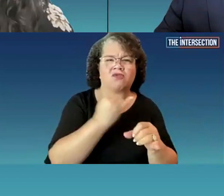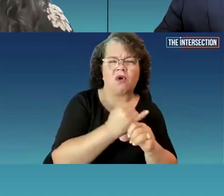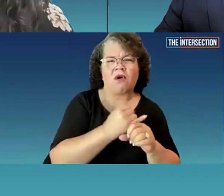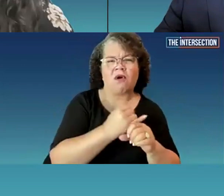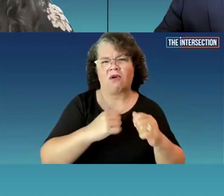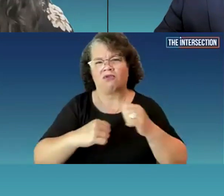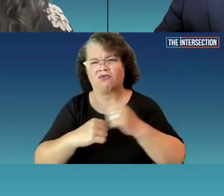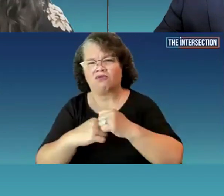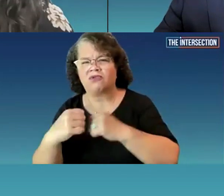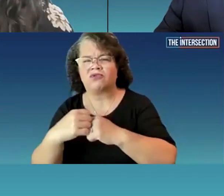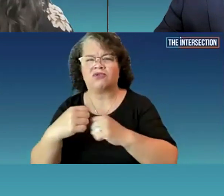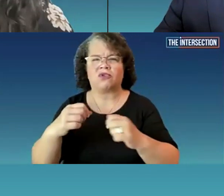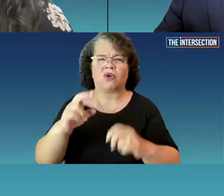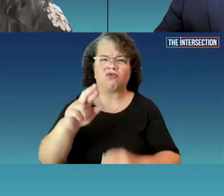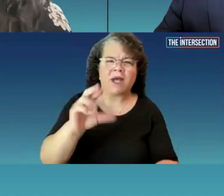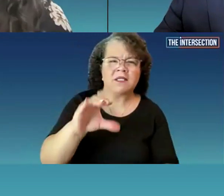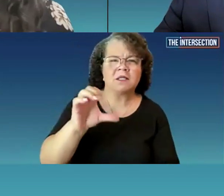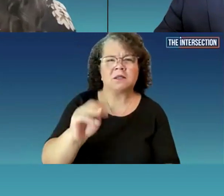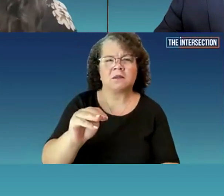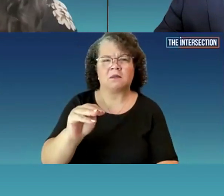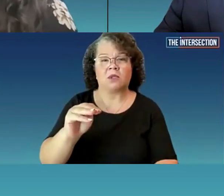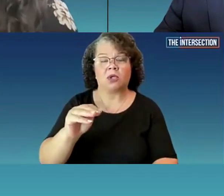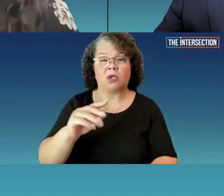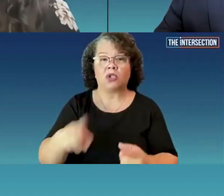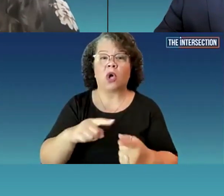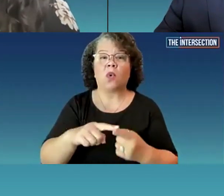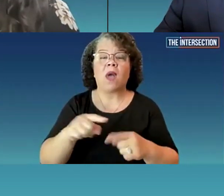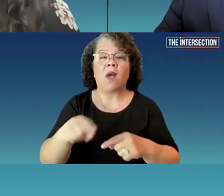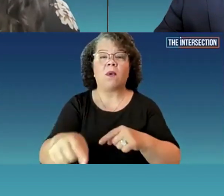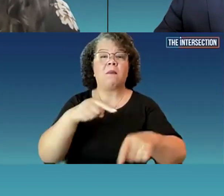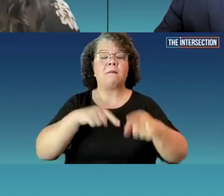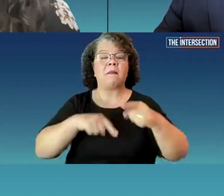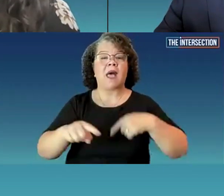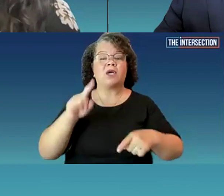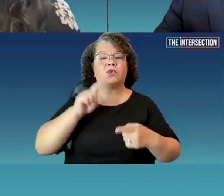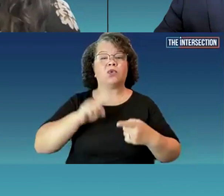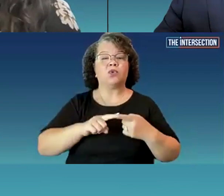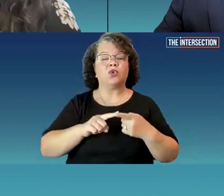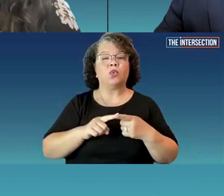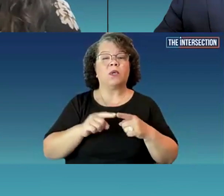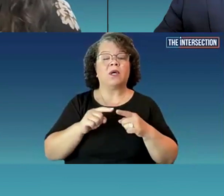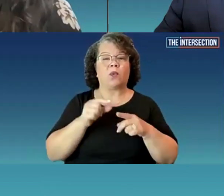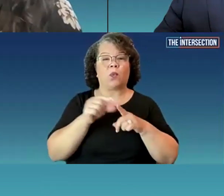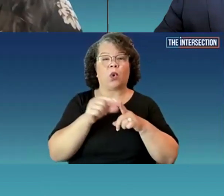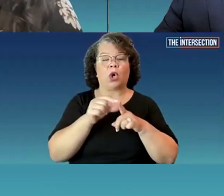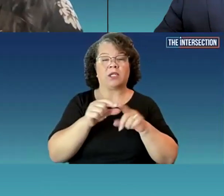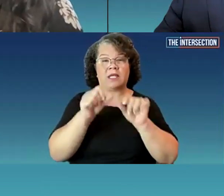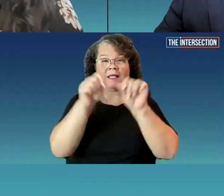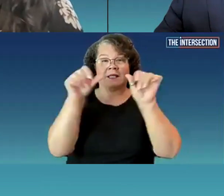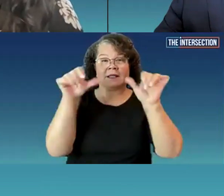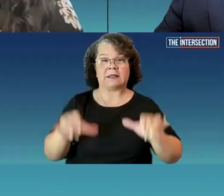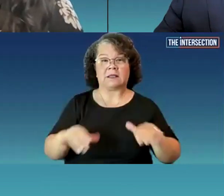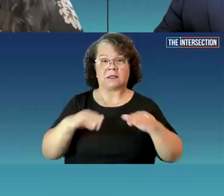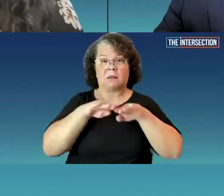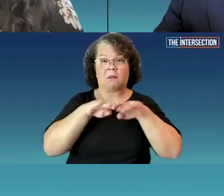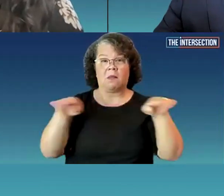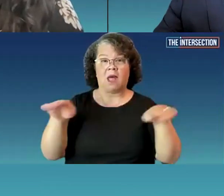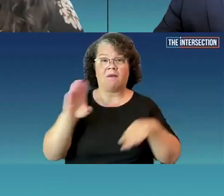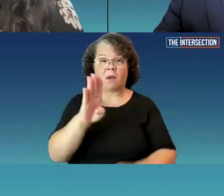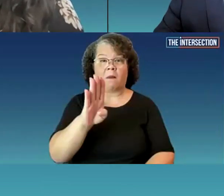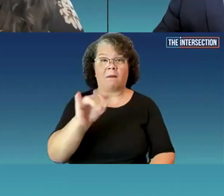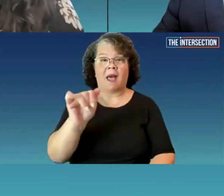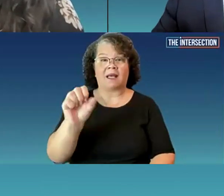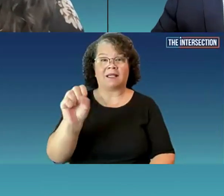racism. So when we backed off to system level bias, we had partners again.